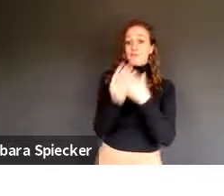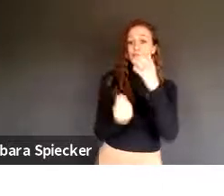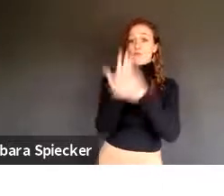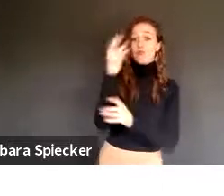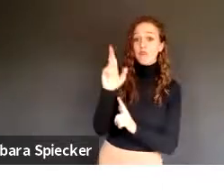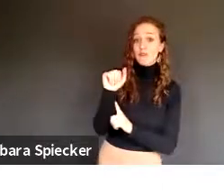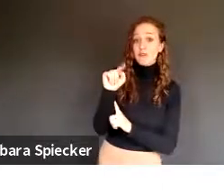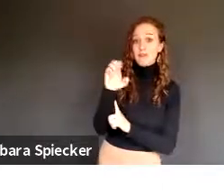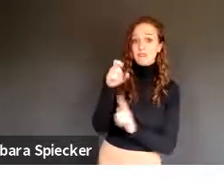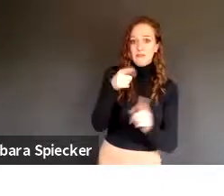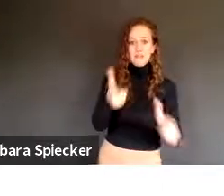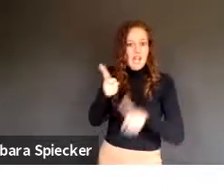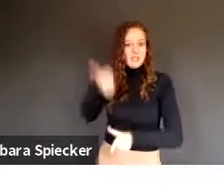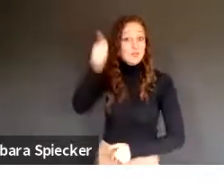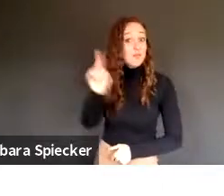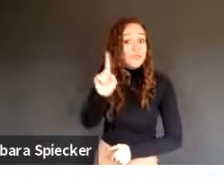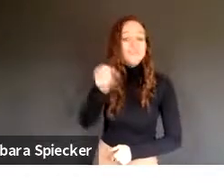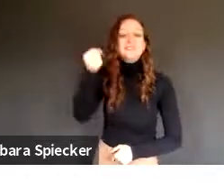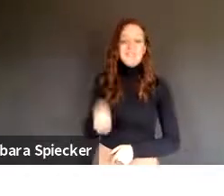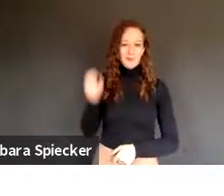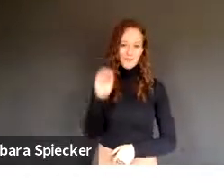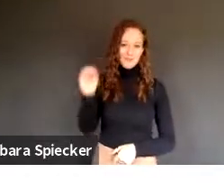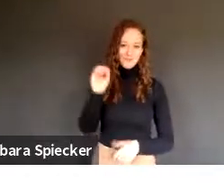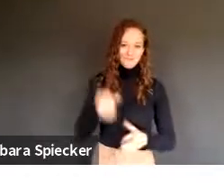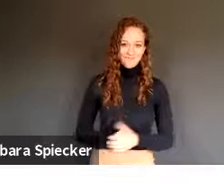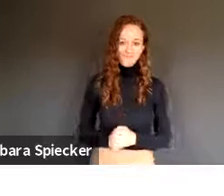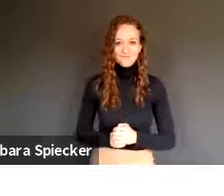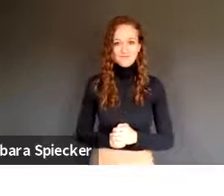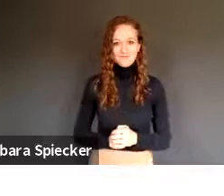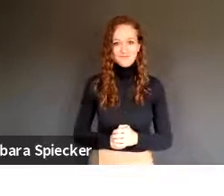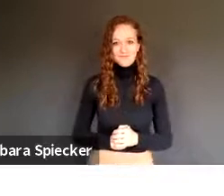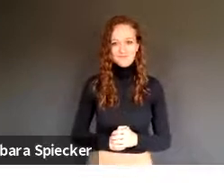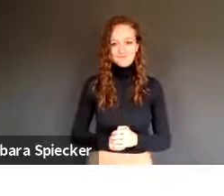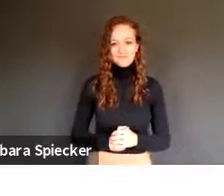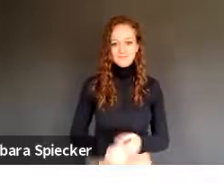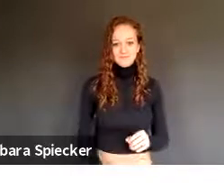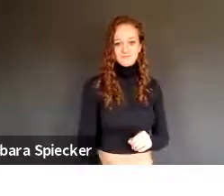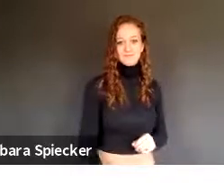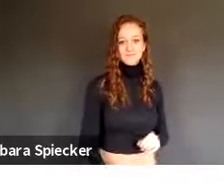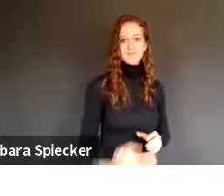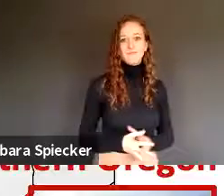rate represented here on this figure is fastest in Southern Oregon.